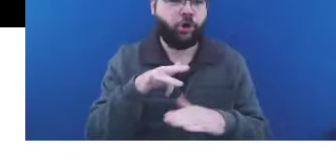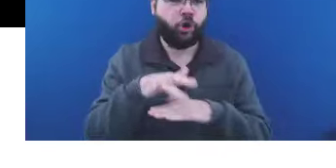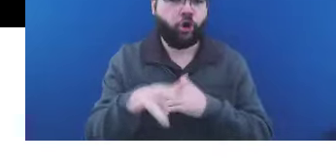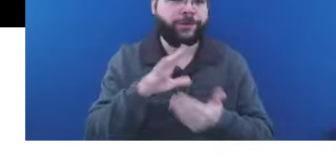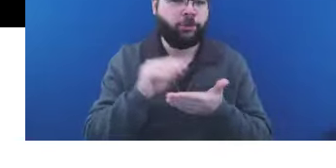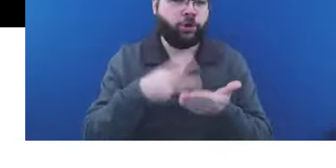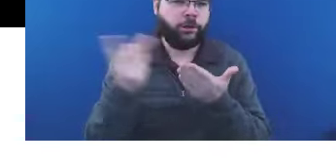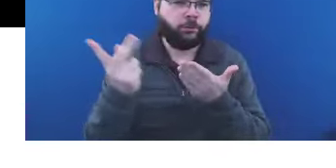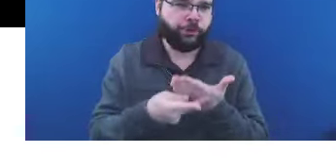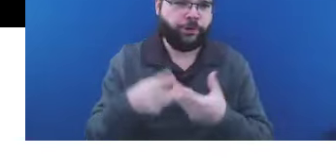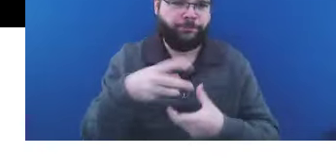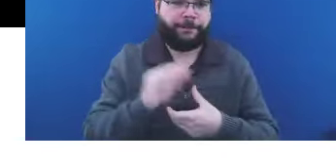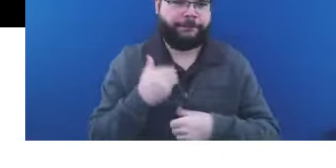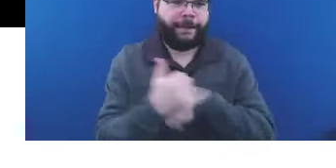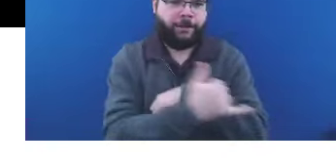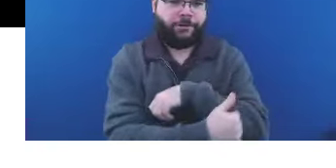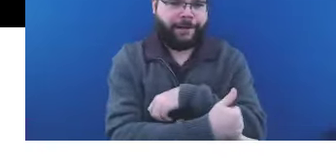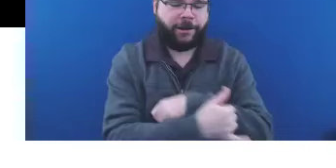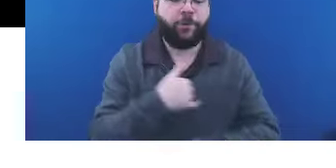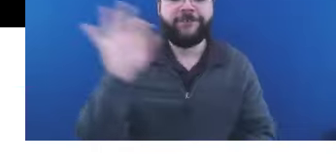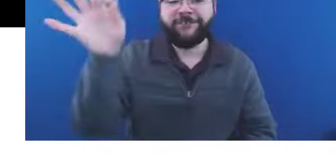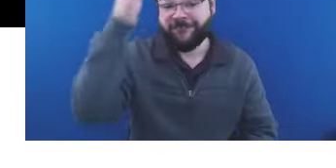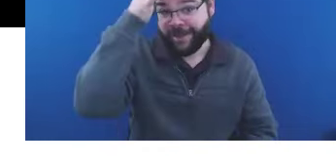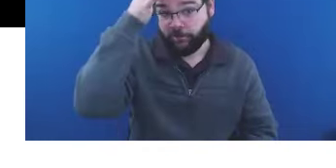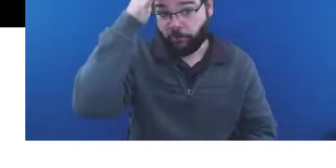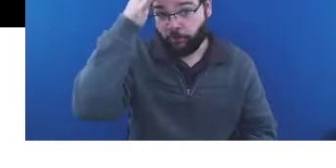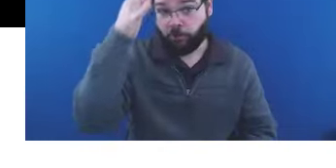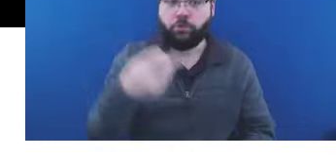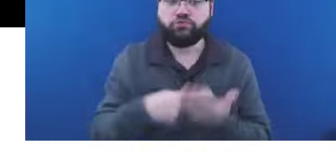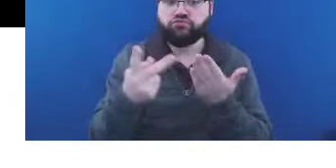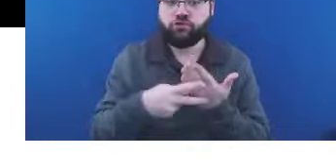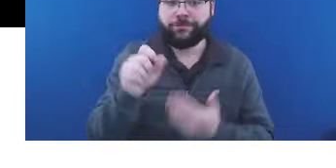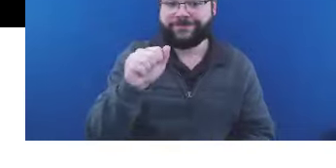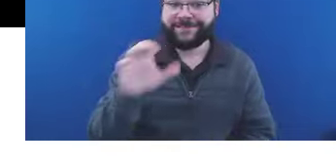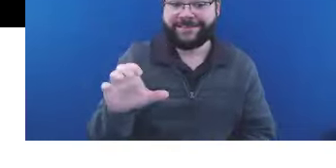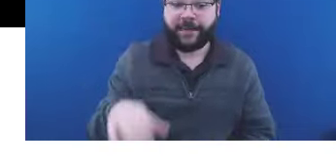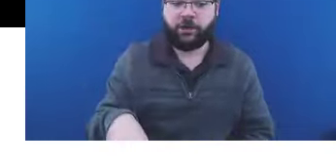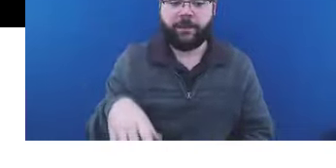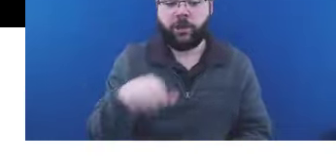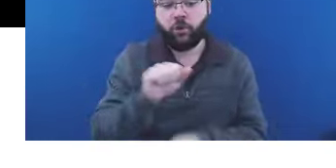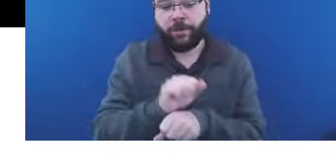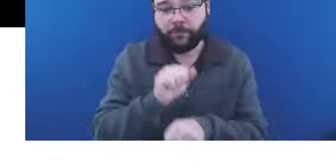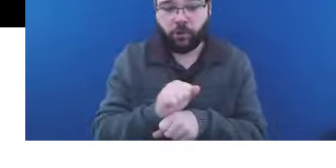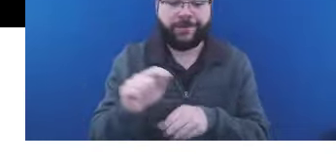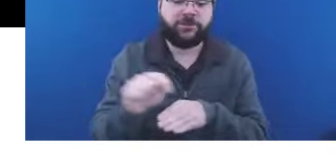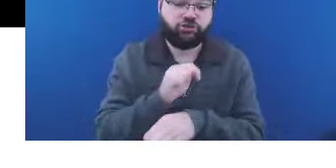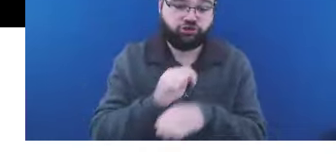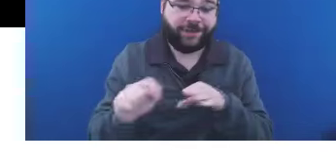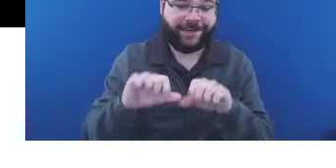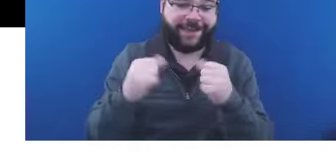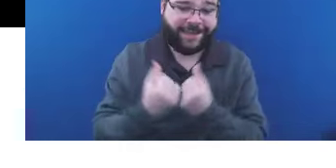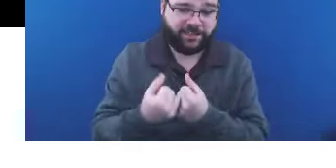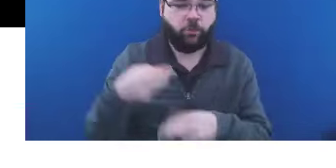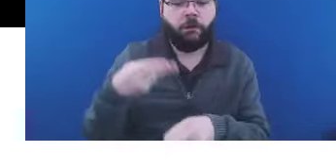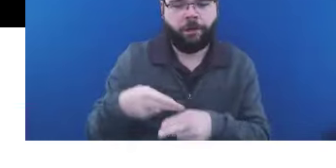our county. We have federal programs. Sacramento Employment and Training Agency, otherwise known as